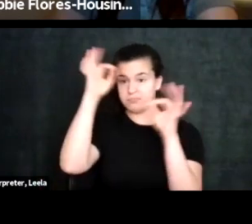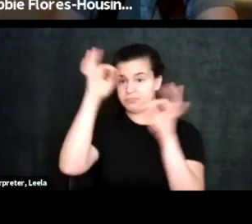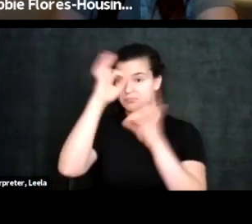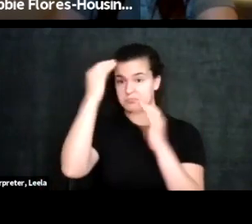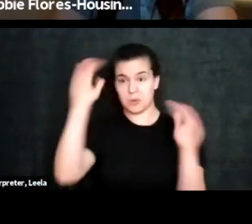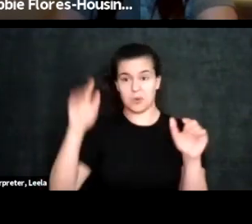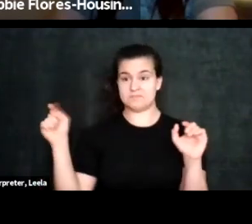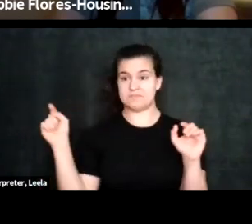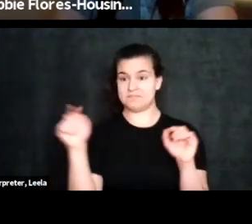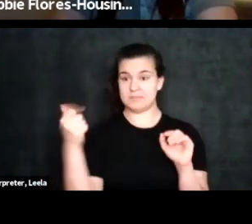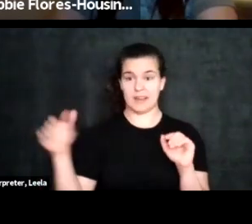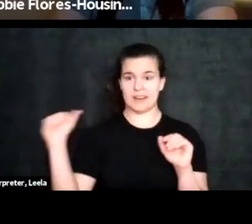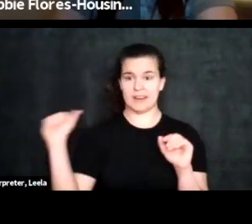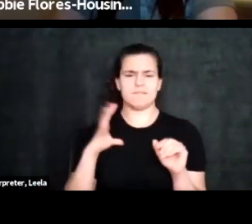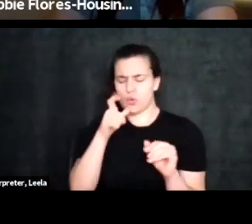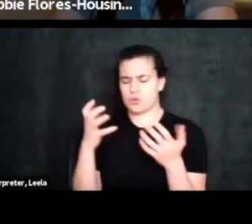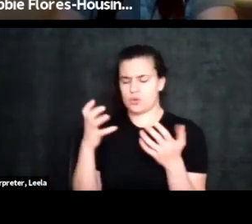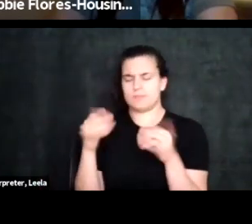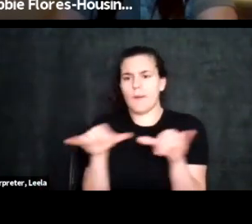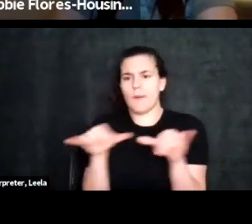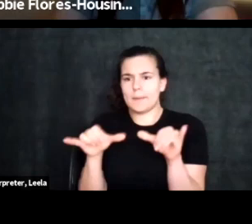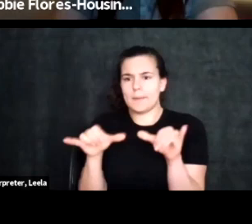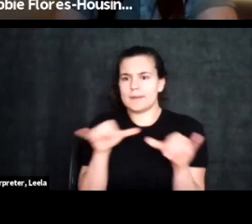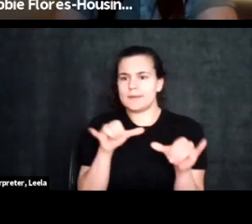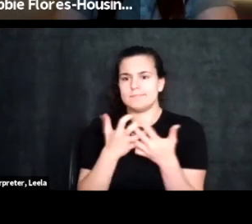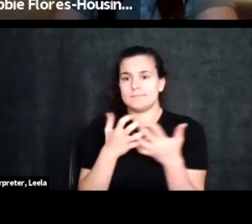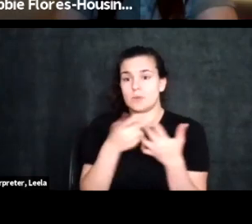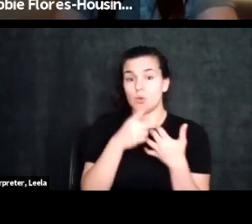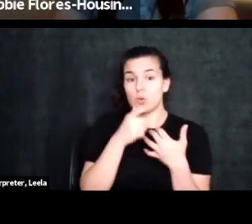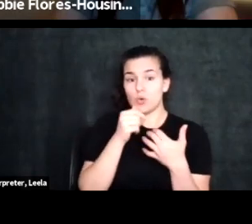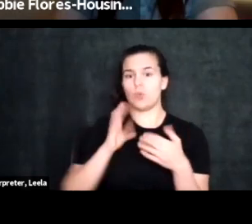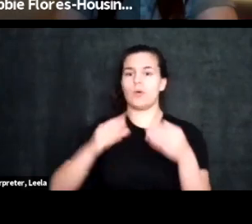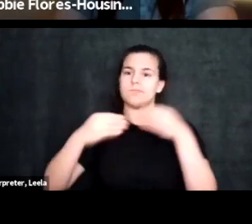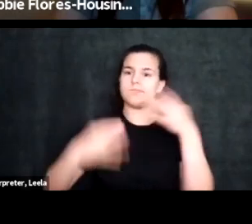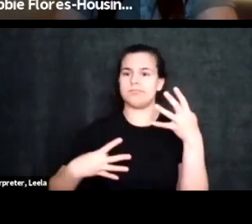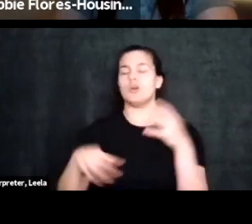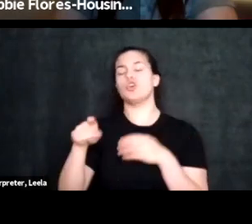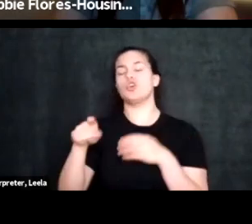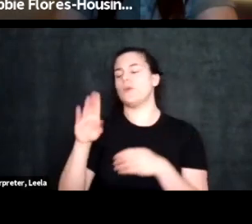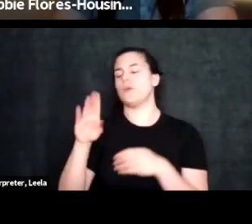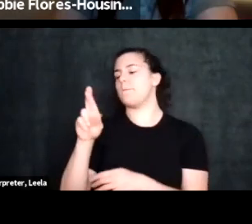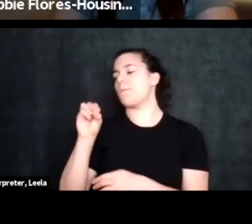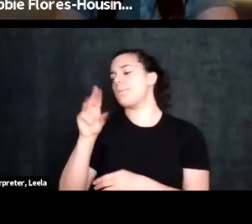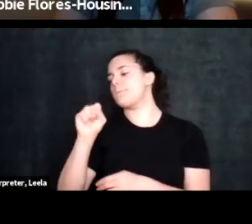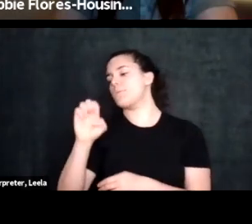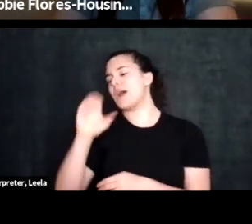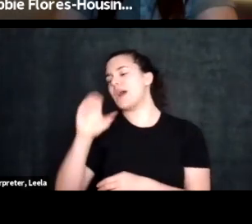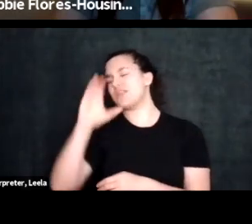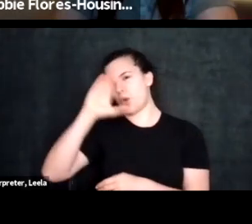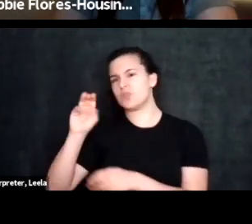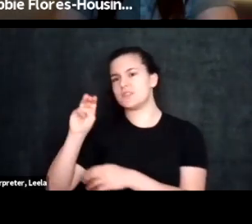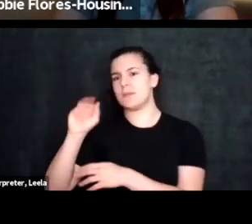have things in common, then you'll click browse matching. It'll pull up this screen here, and it'll just kind of rank them